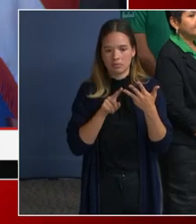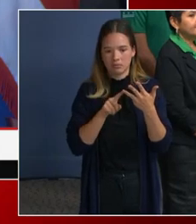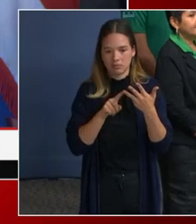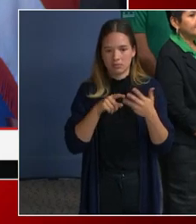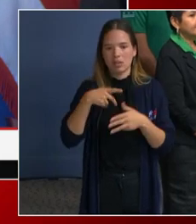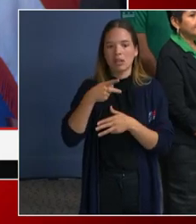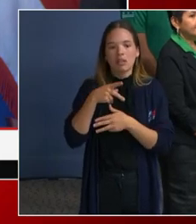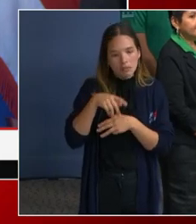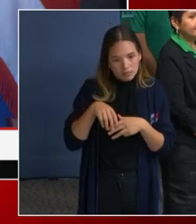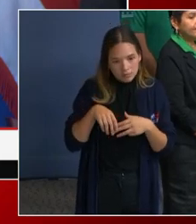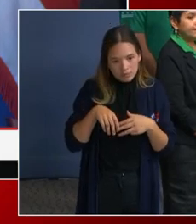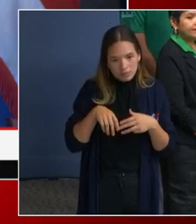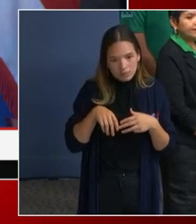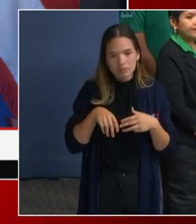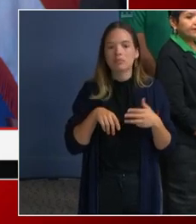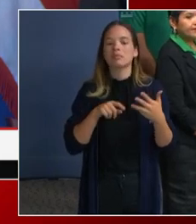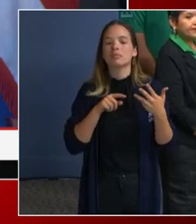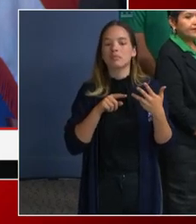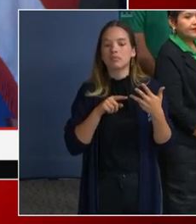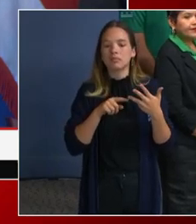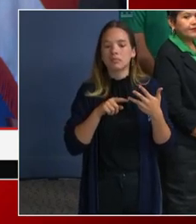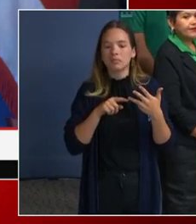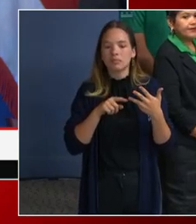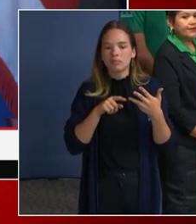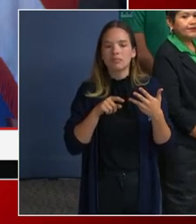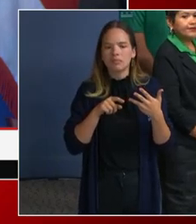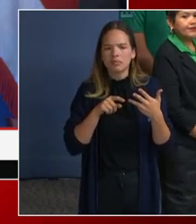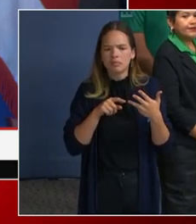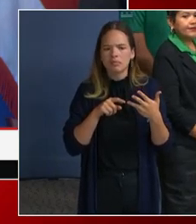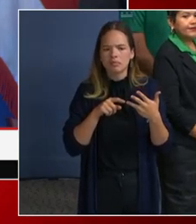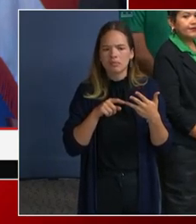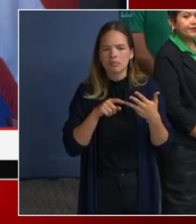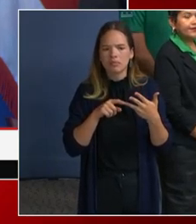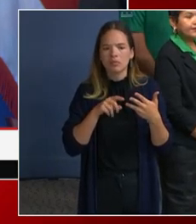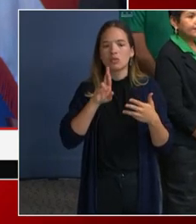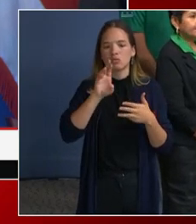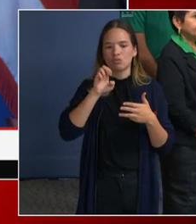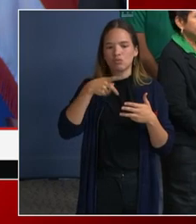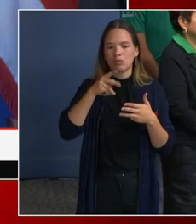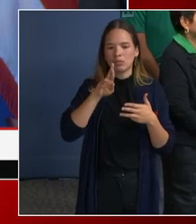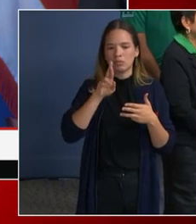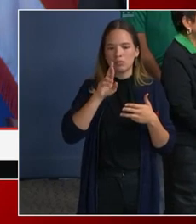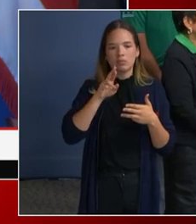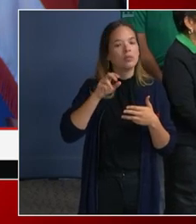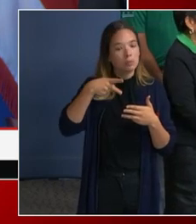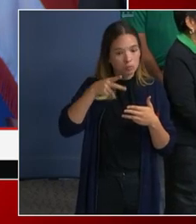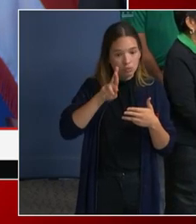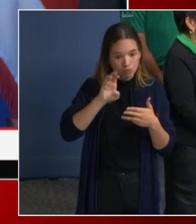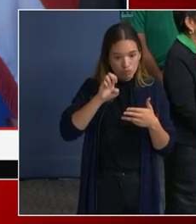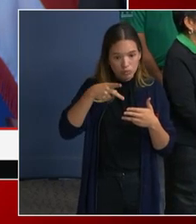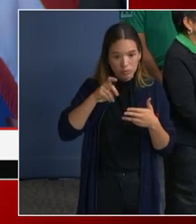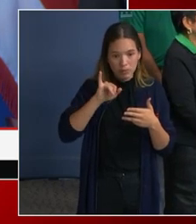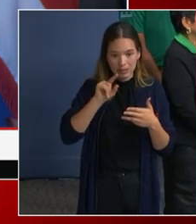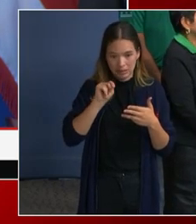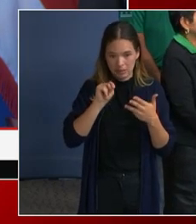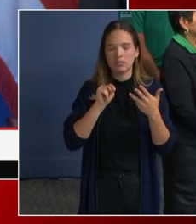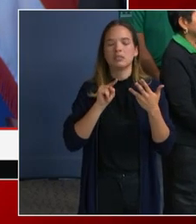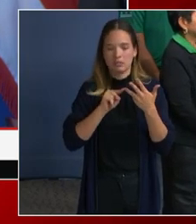isolation. And today, the mayor has finished responding by taking action.